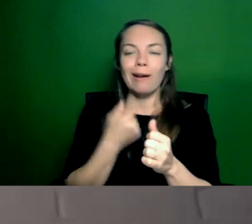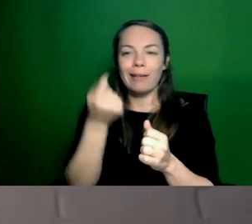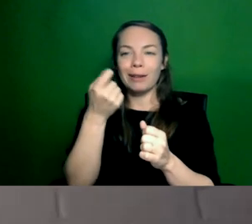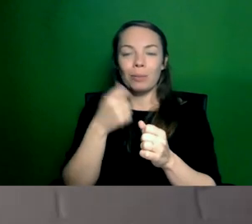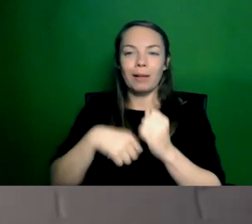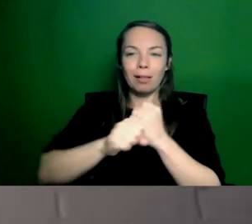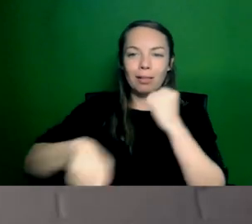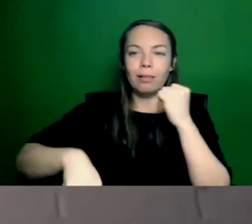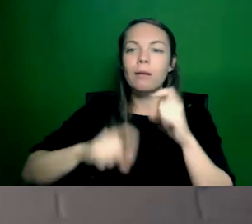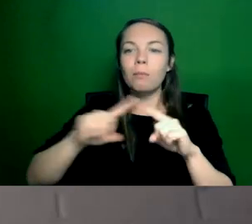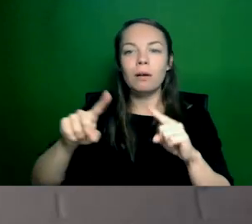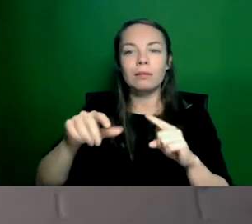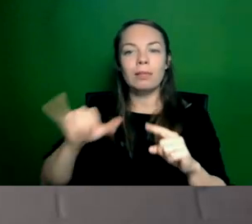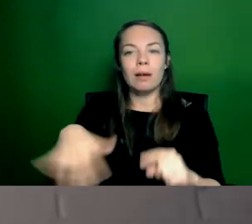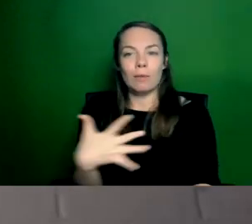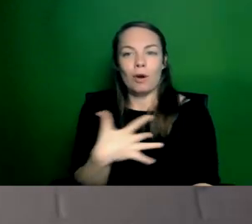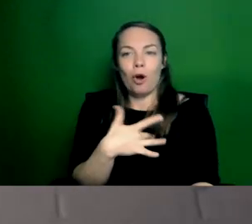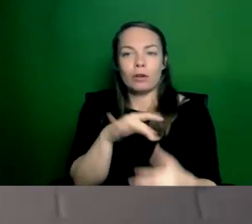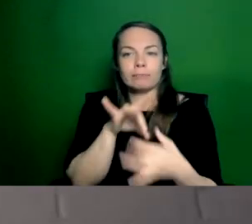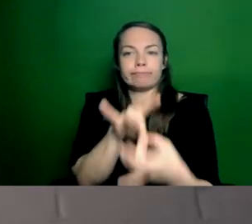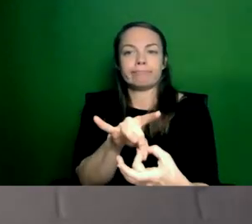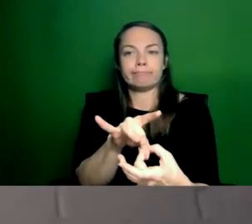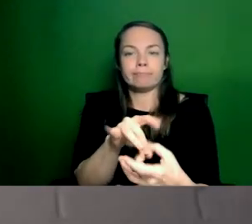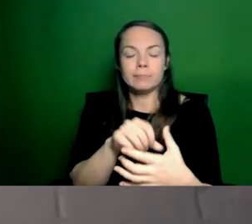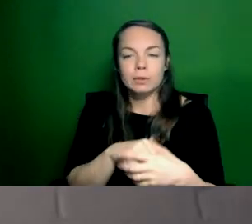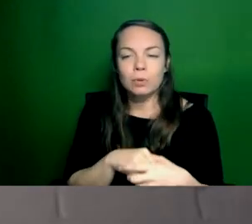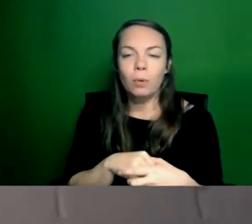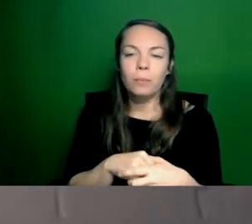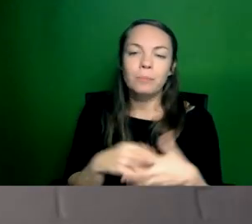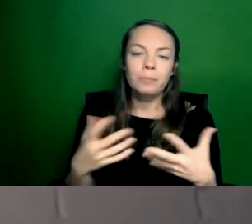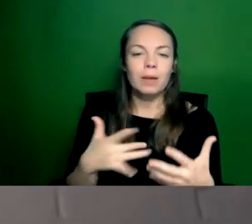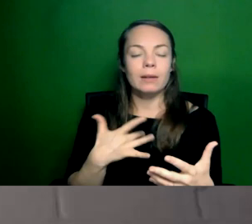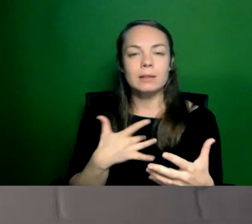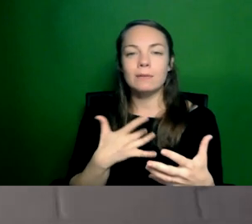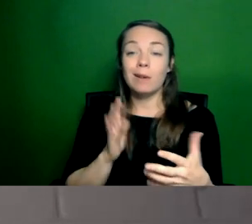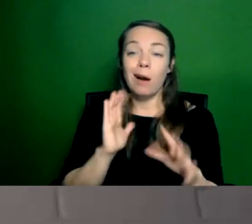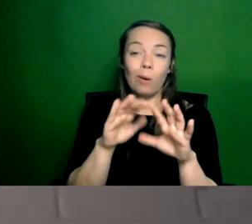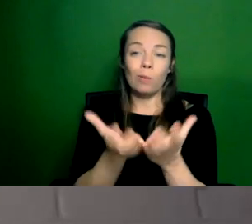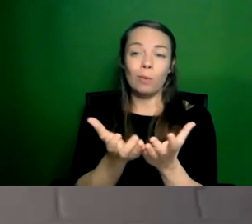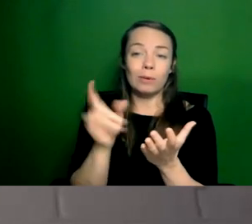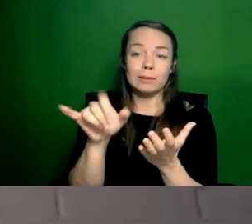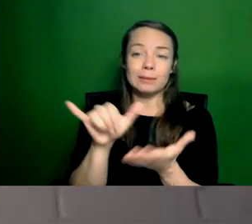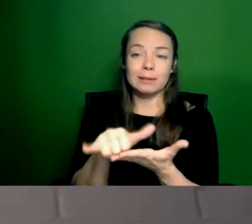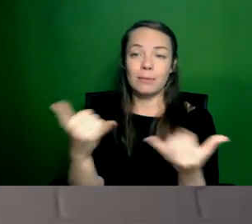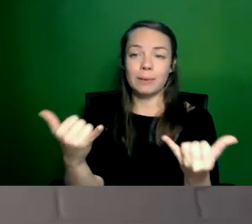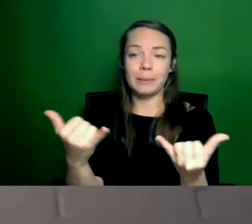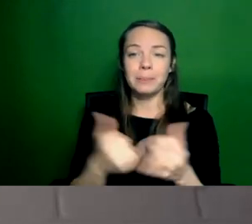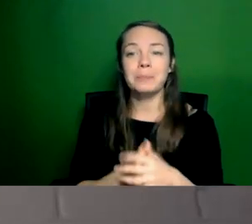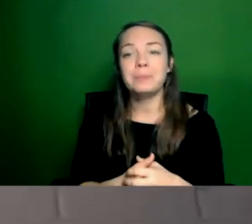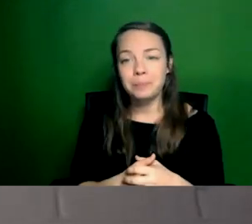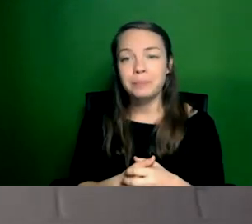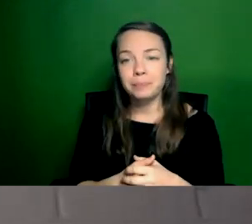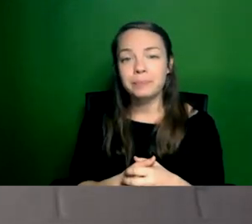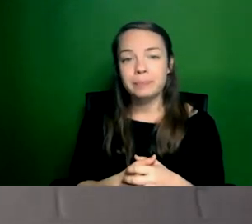but this is where my heart is right now, because I just feel like our world just needs that. You know, I think if anything we've